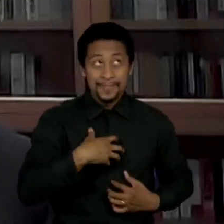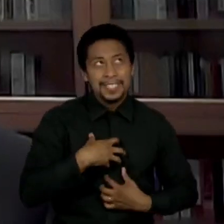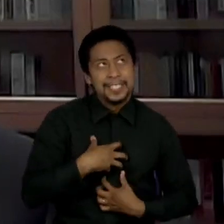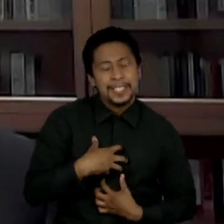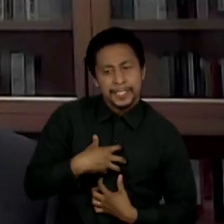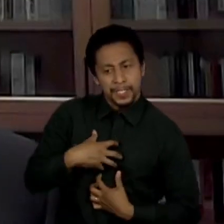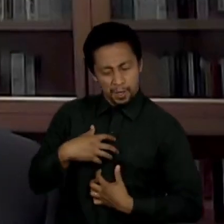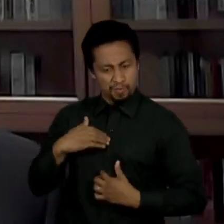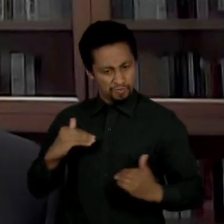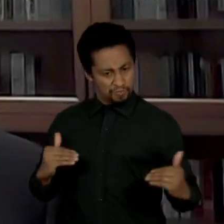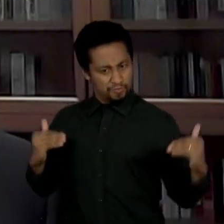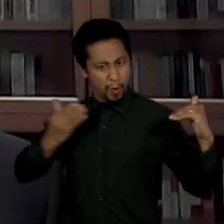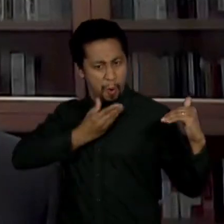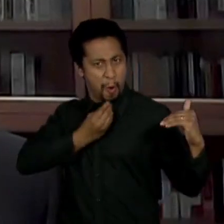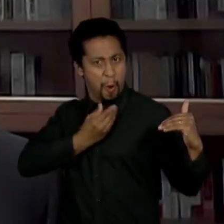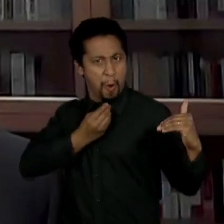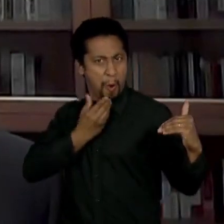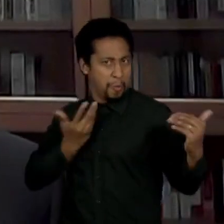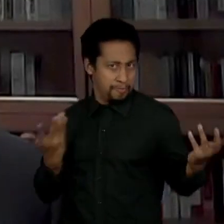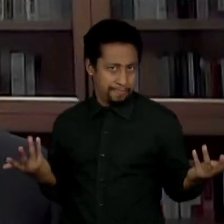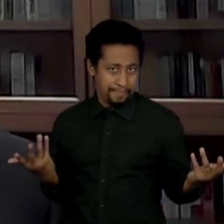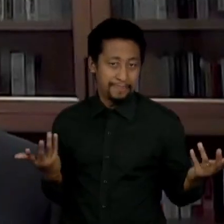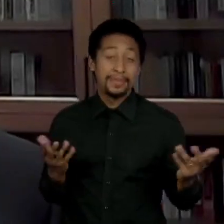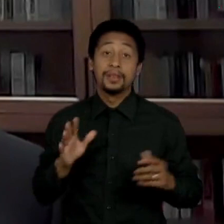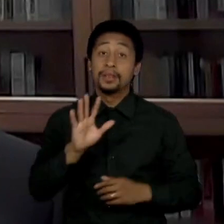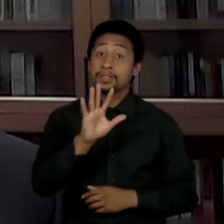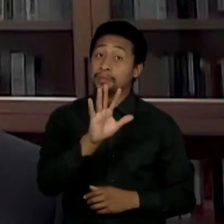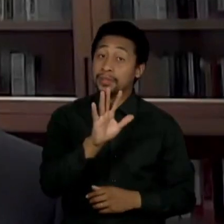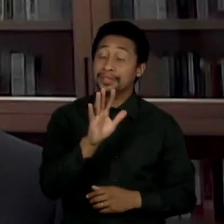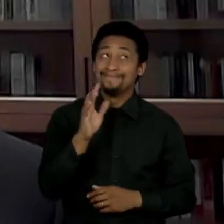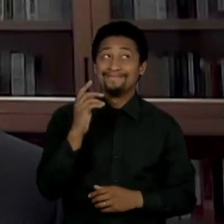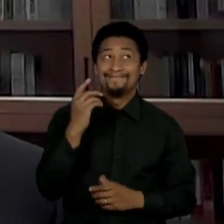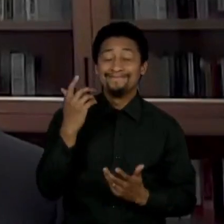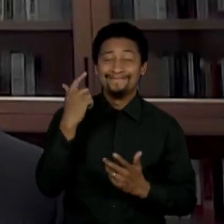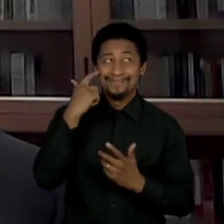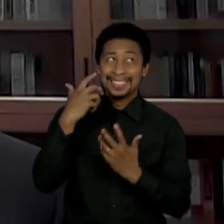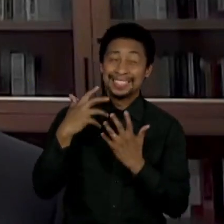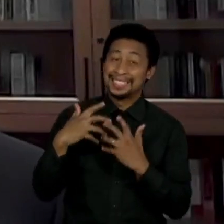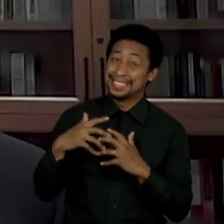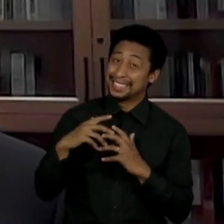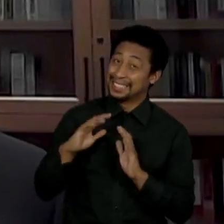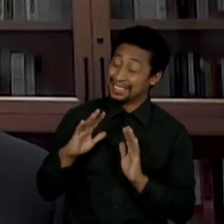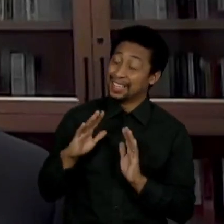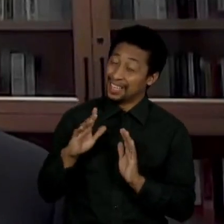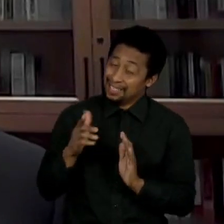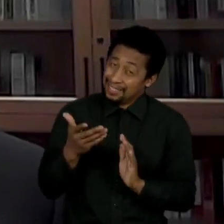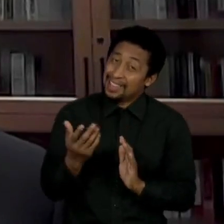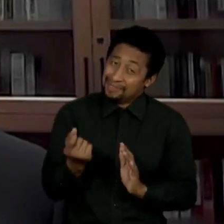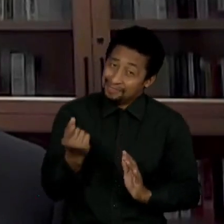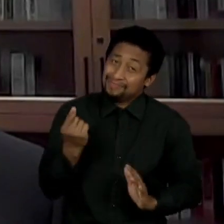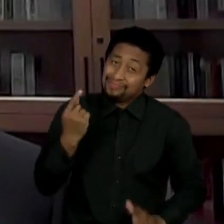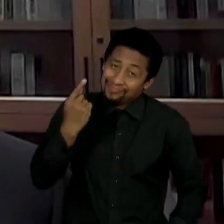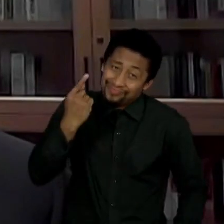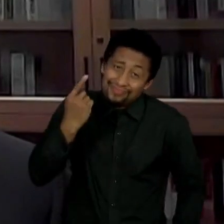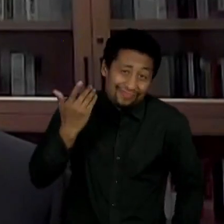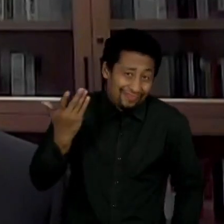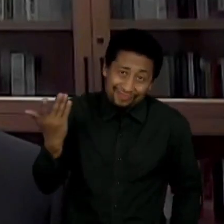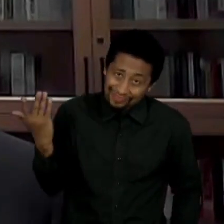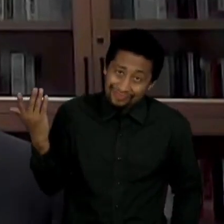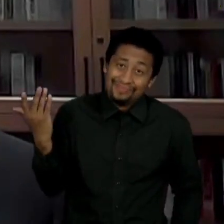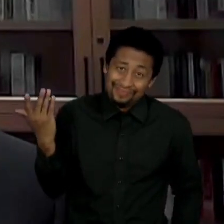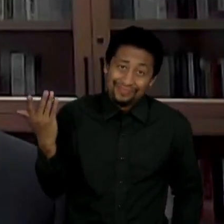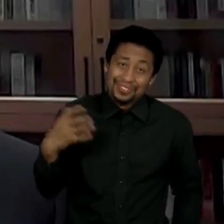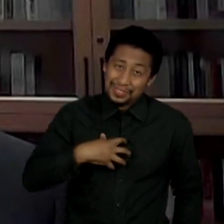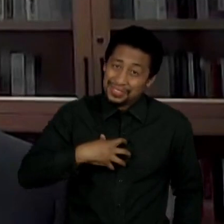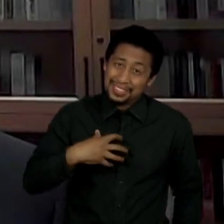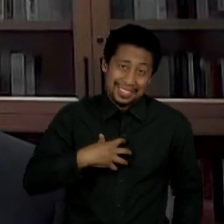man. And I'm smiling as I say that because it's ridiculous, and he